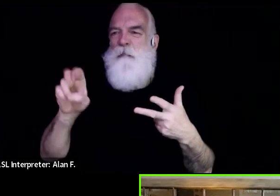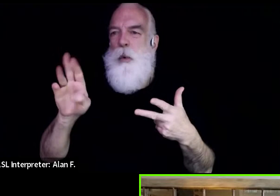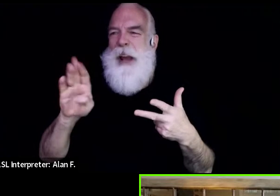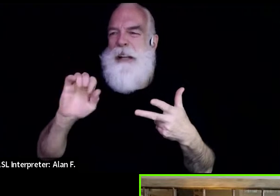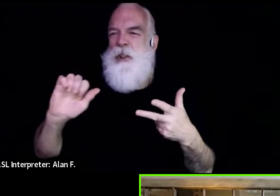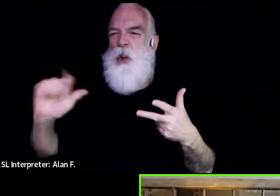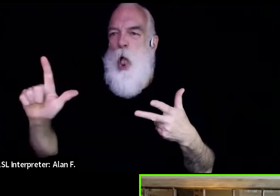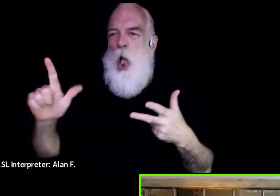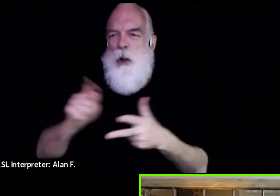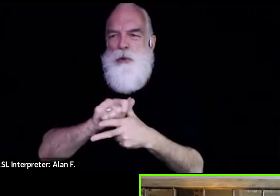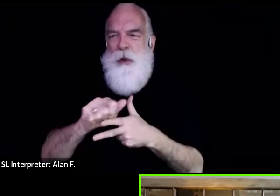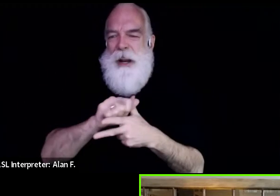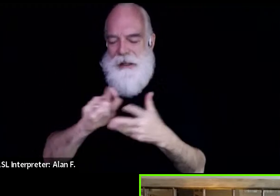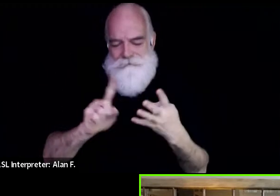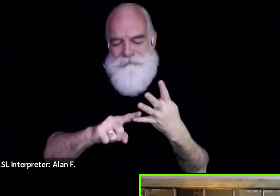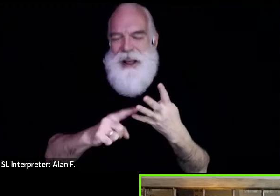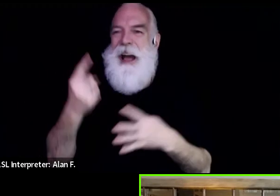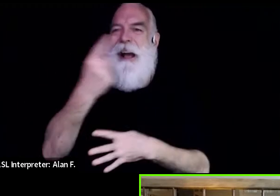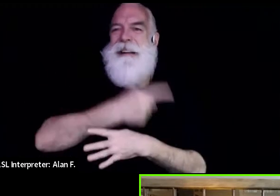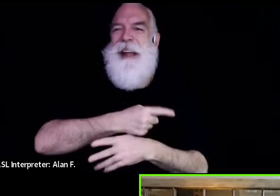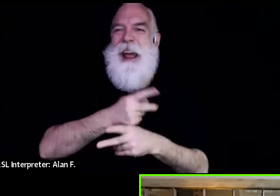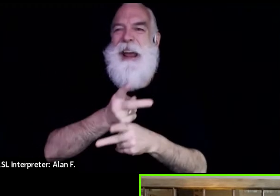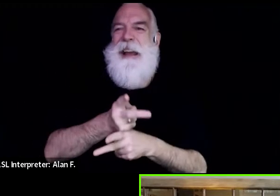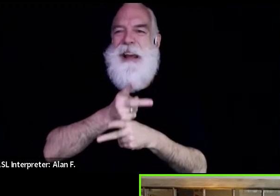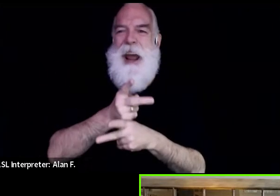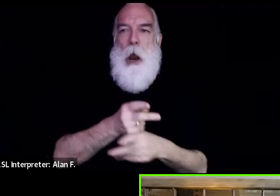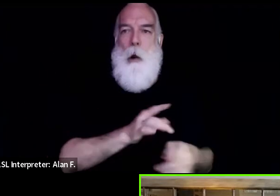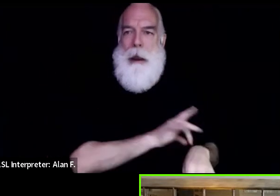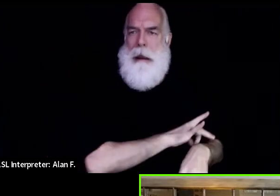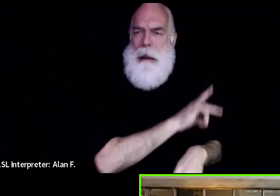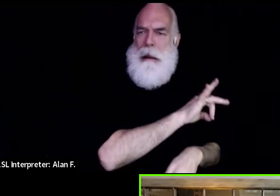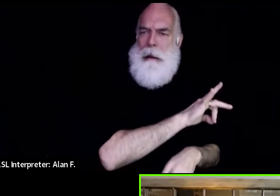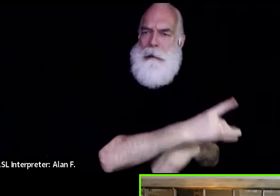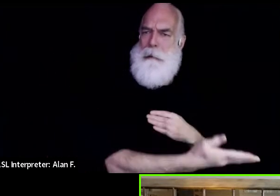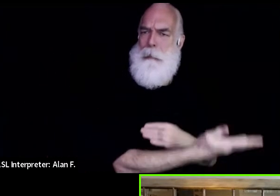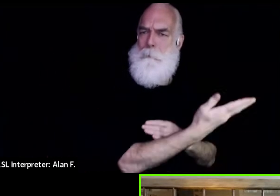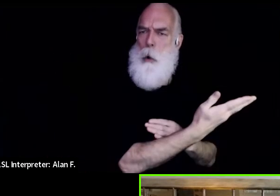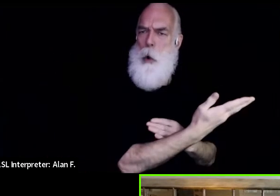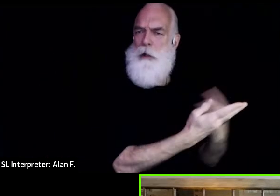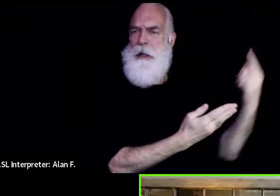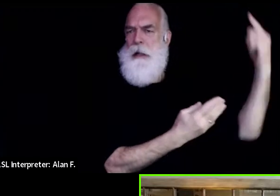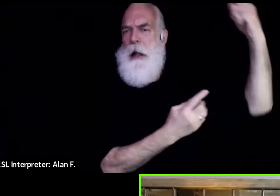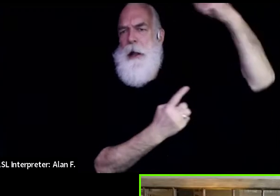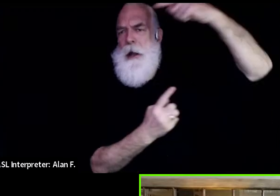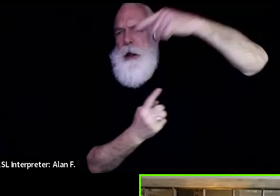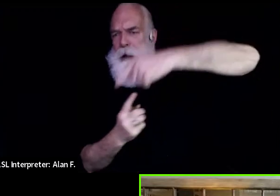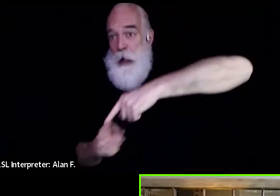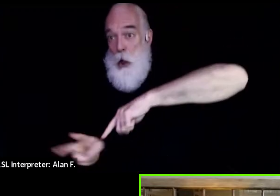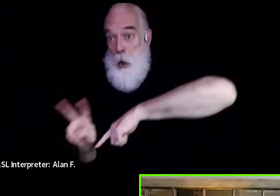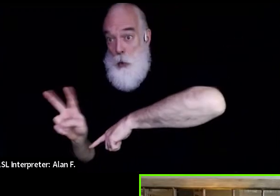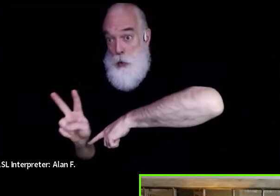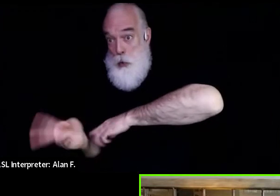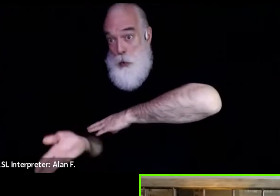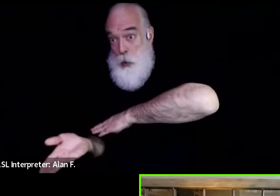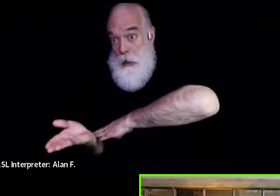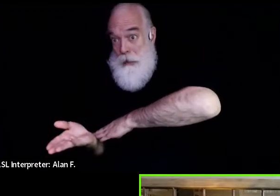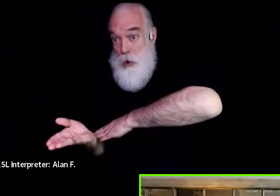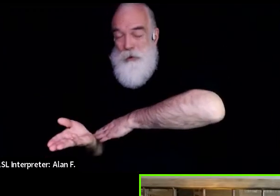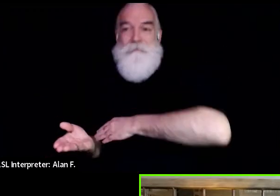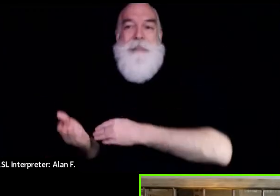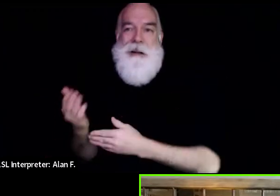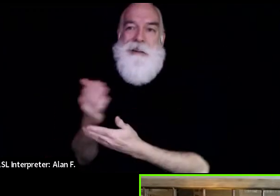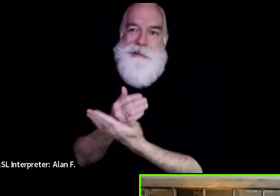that went from 8 p.m. To 2 a.m., because we know many people in need of resources don't work